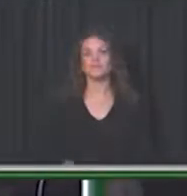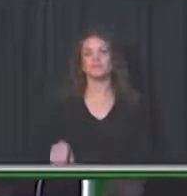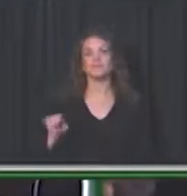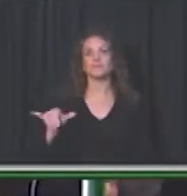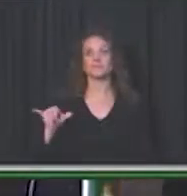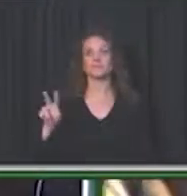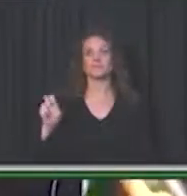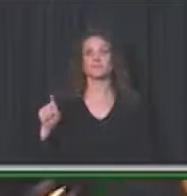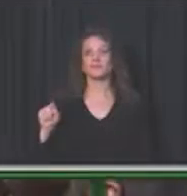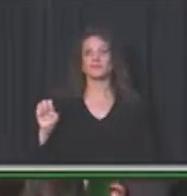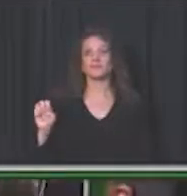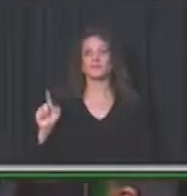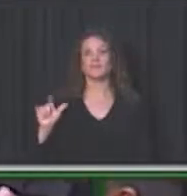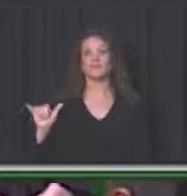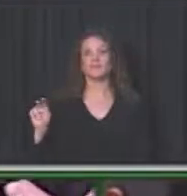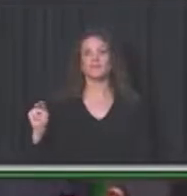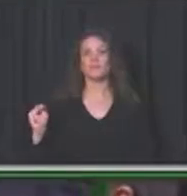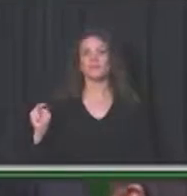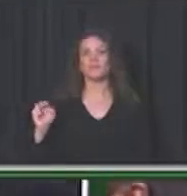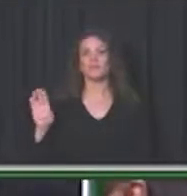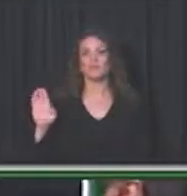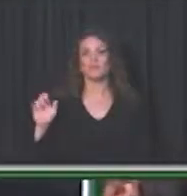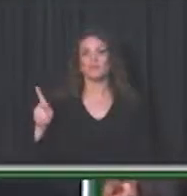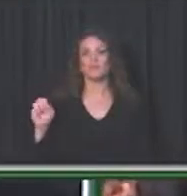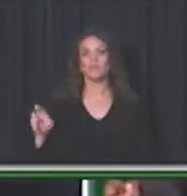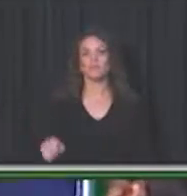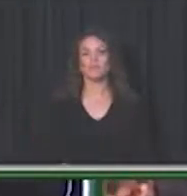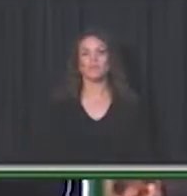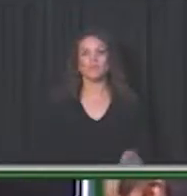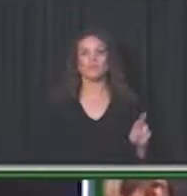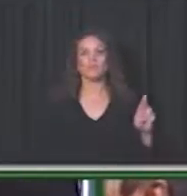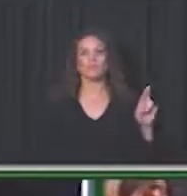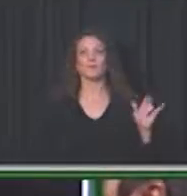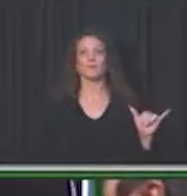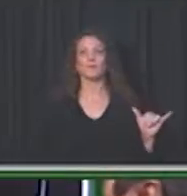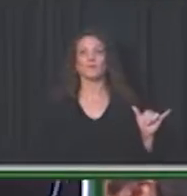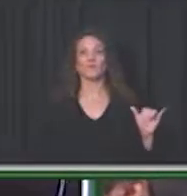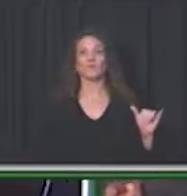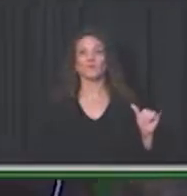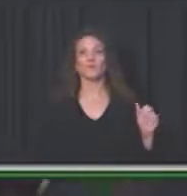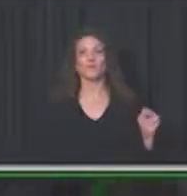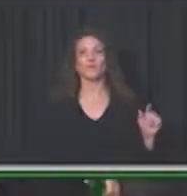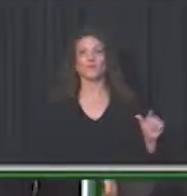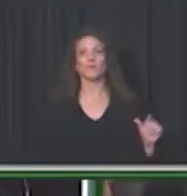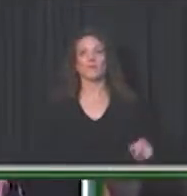Yvette Lynn Buckner. Ruby Yang.